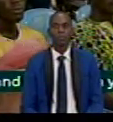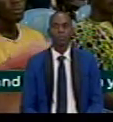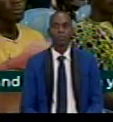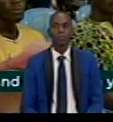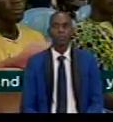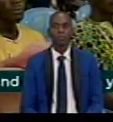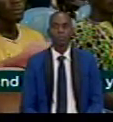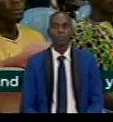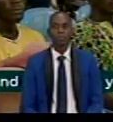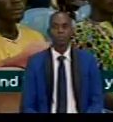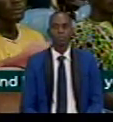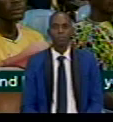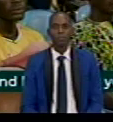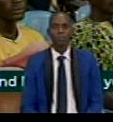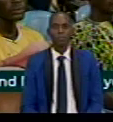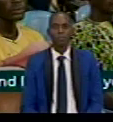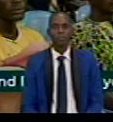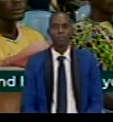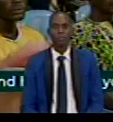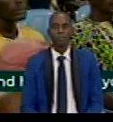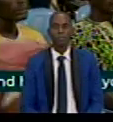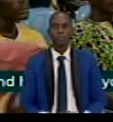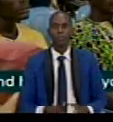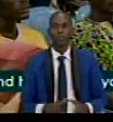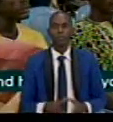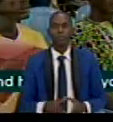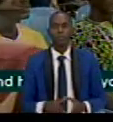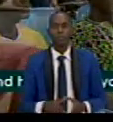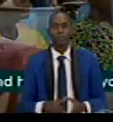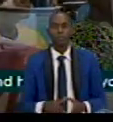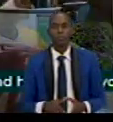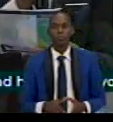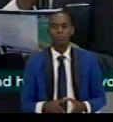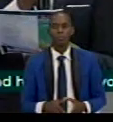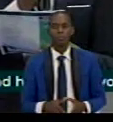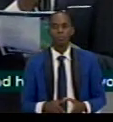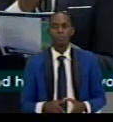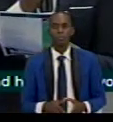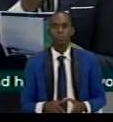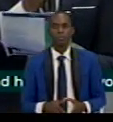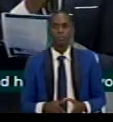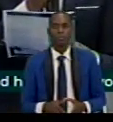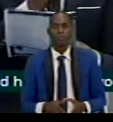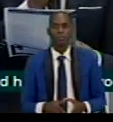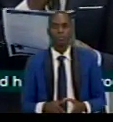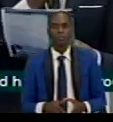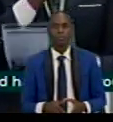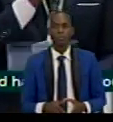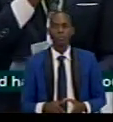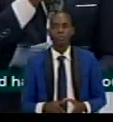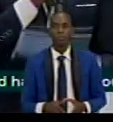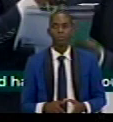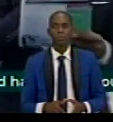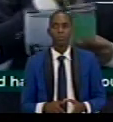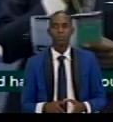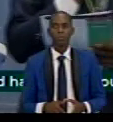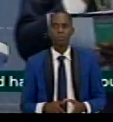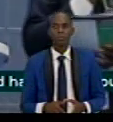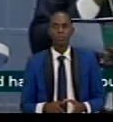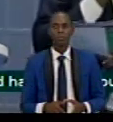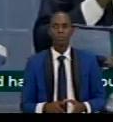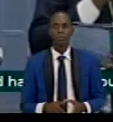Rapidement pour s'assurer que tous ceux qui ont levé la maison debout reçoivent une fiche de